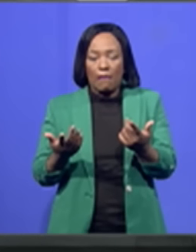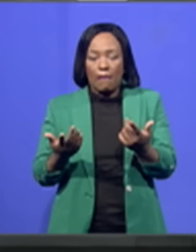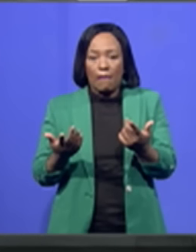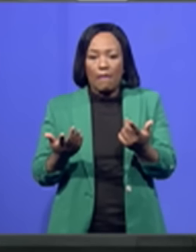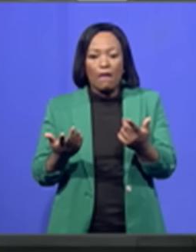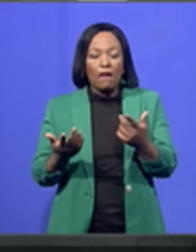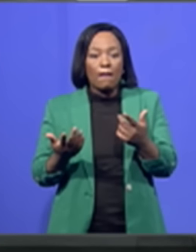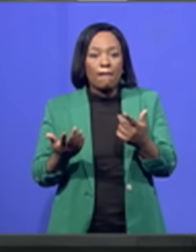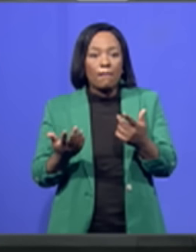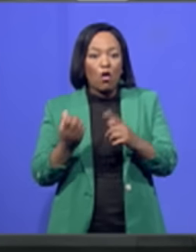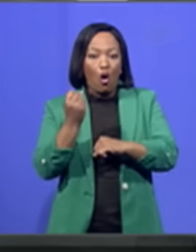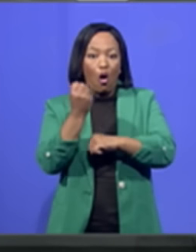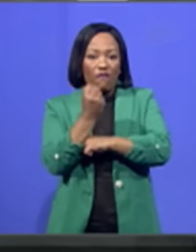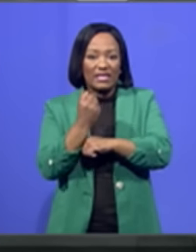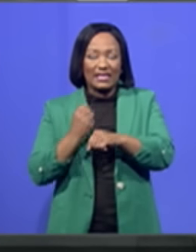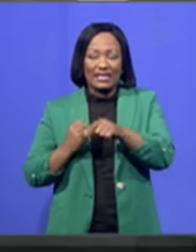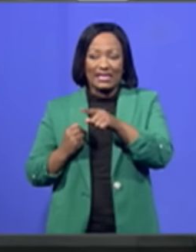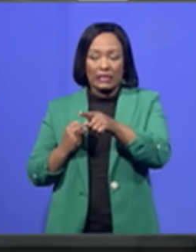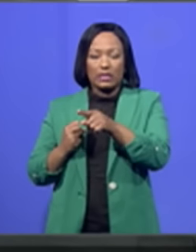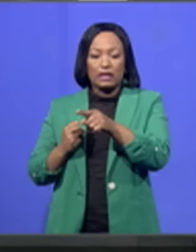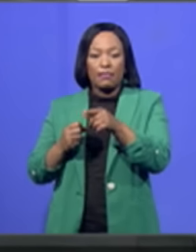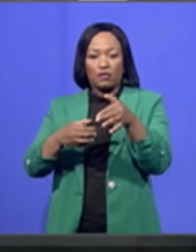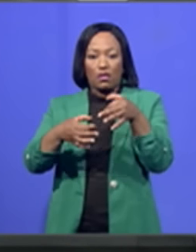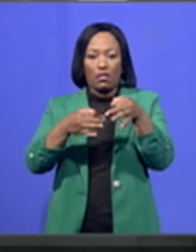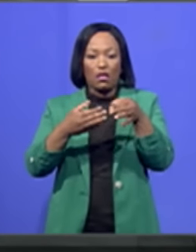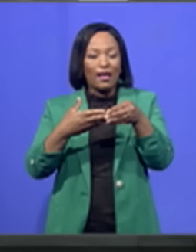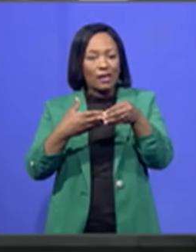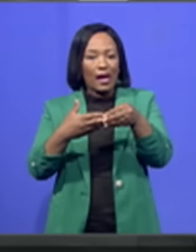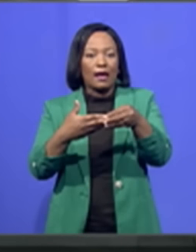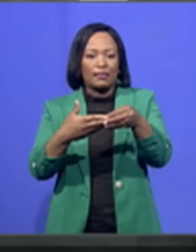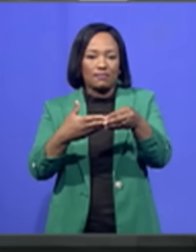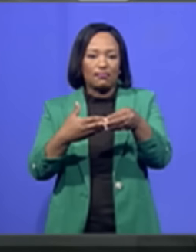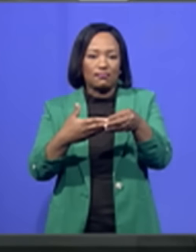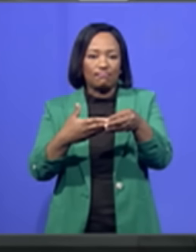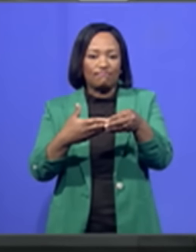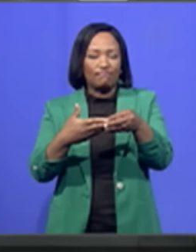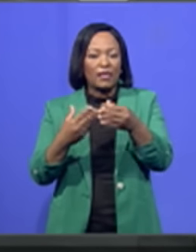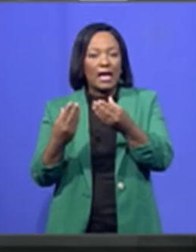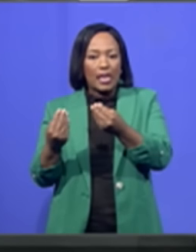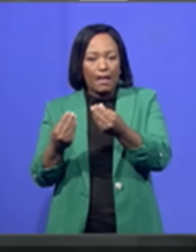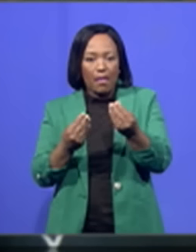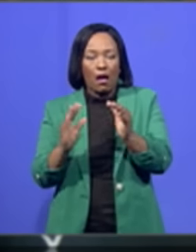the office must break it down to guide as to what the members